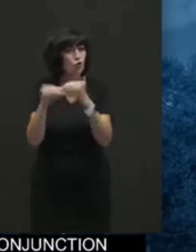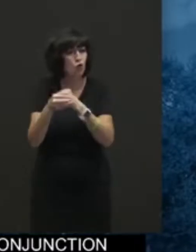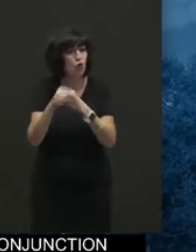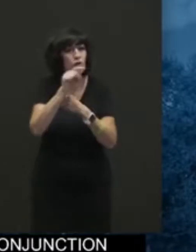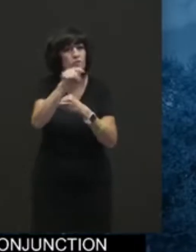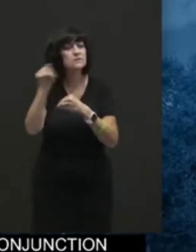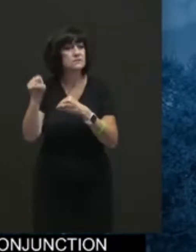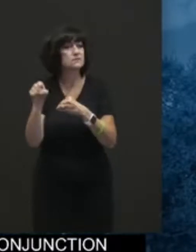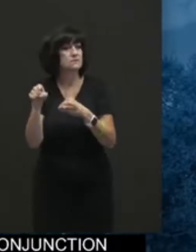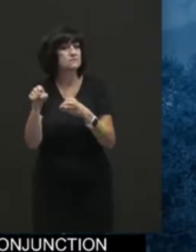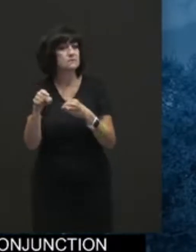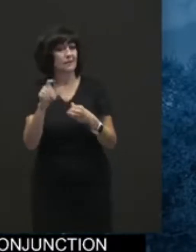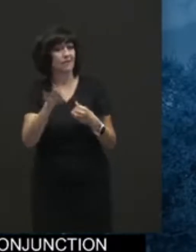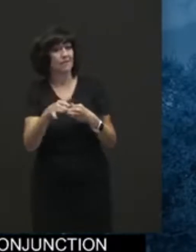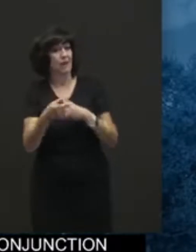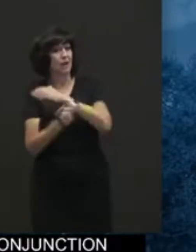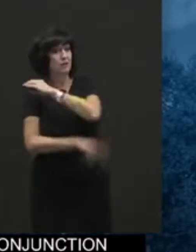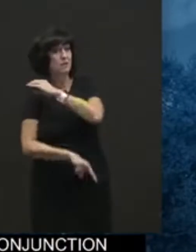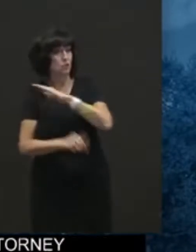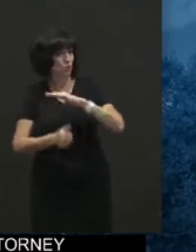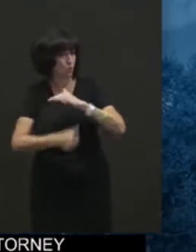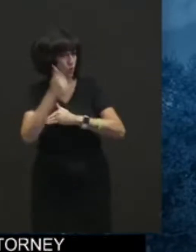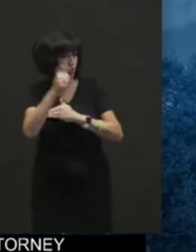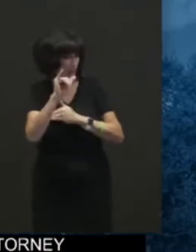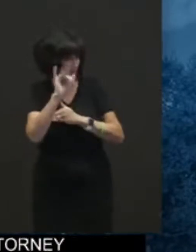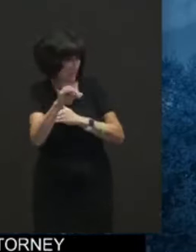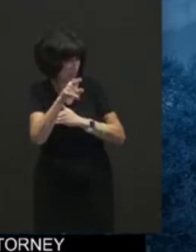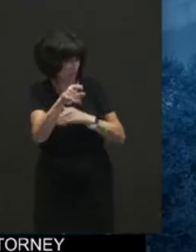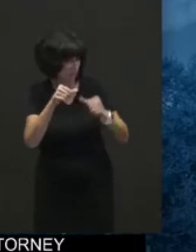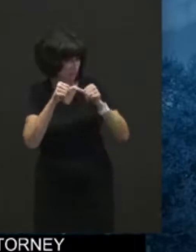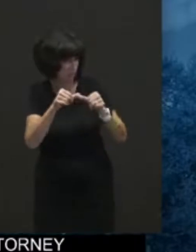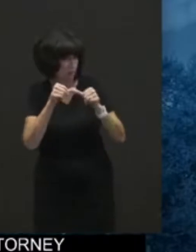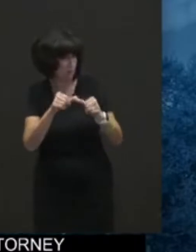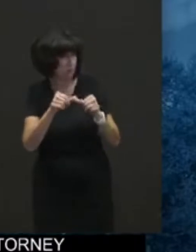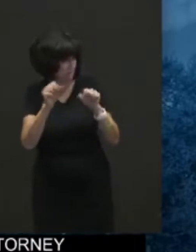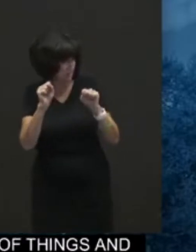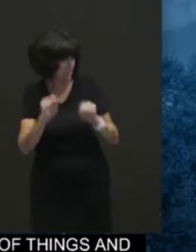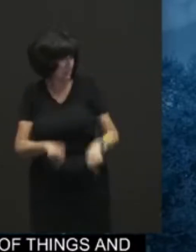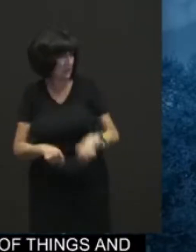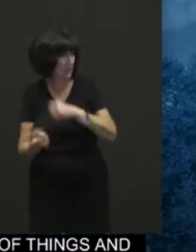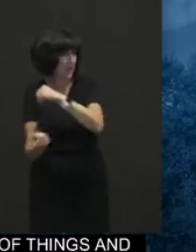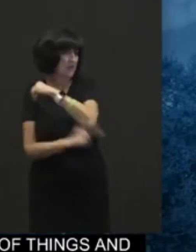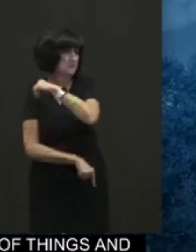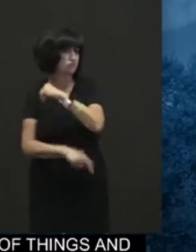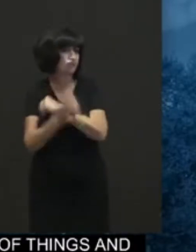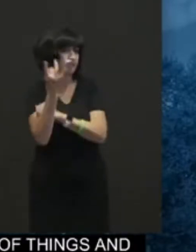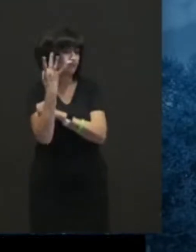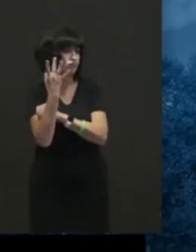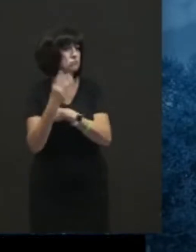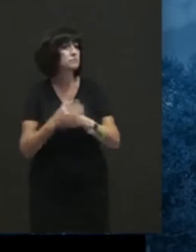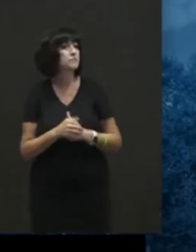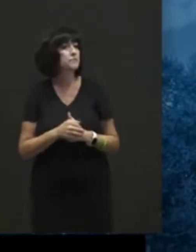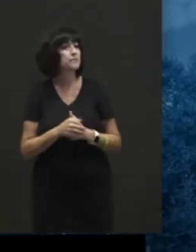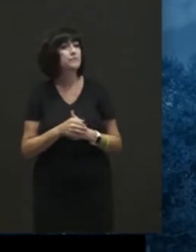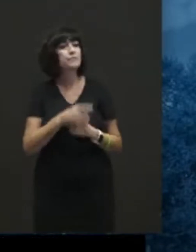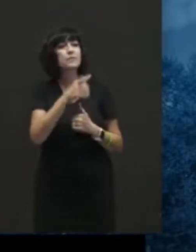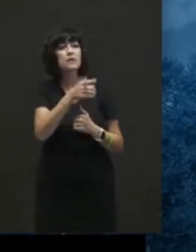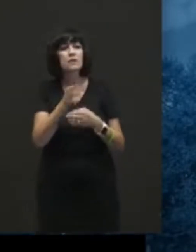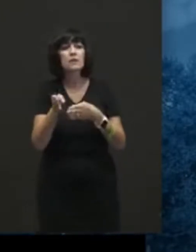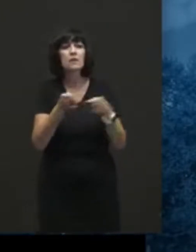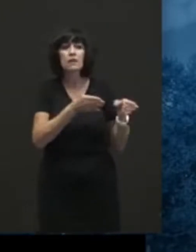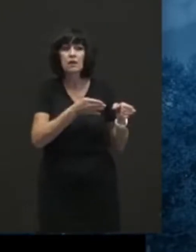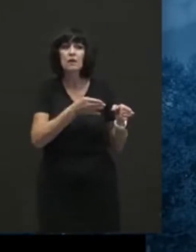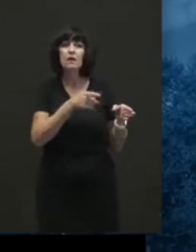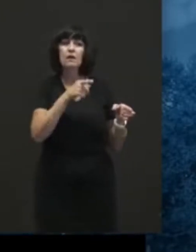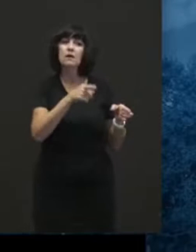penalty side of things, the threat of that. Just turning to schools, the Red Clay School District sent out a waiver to